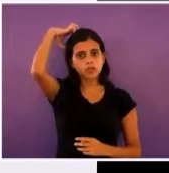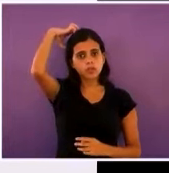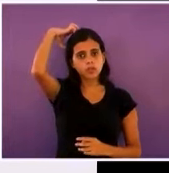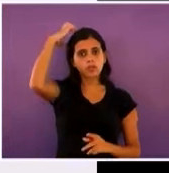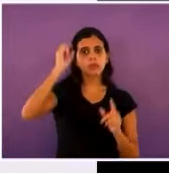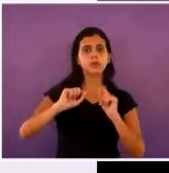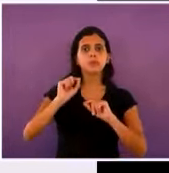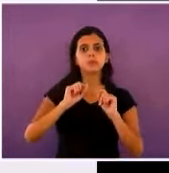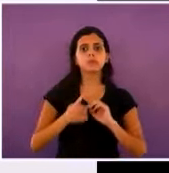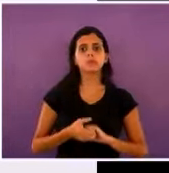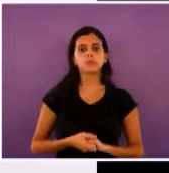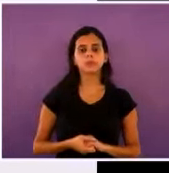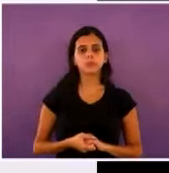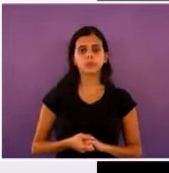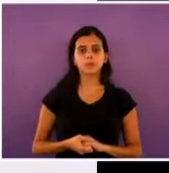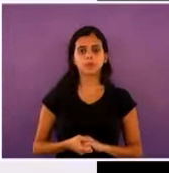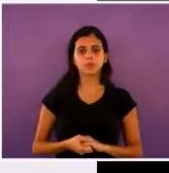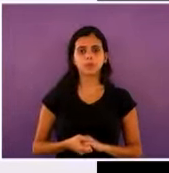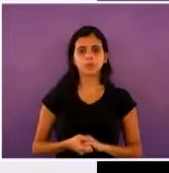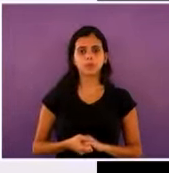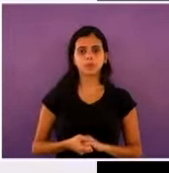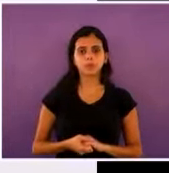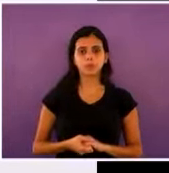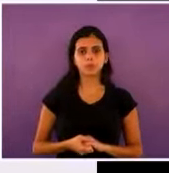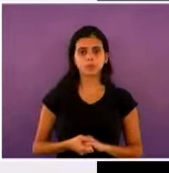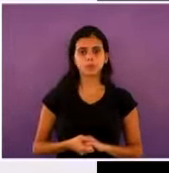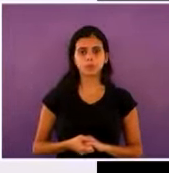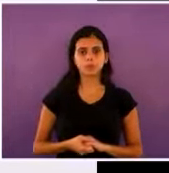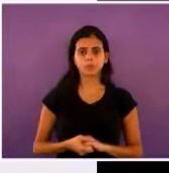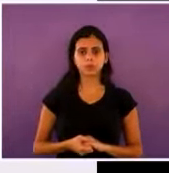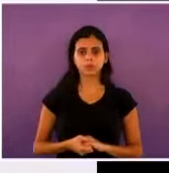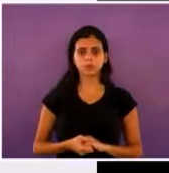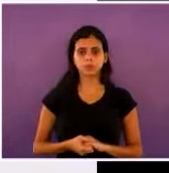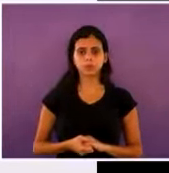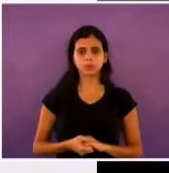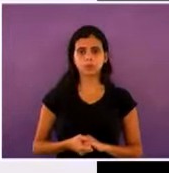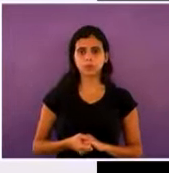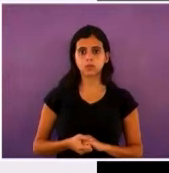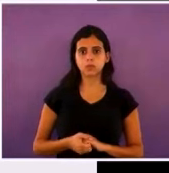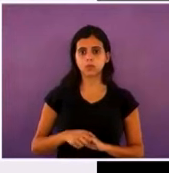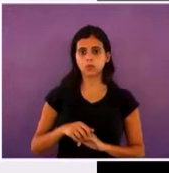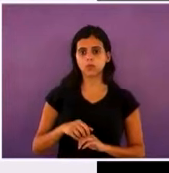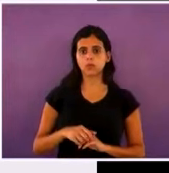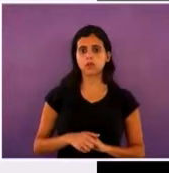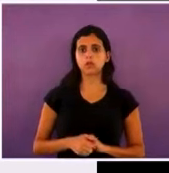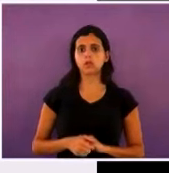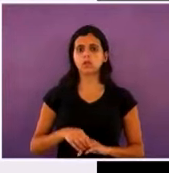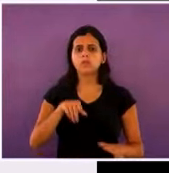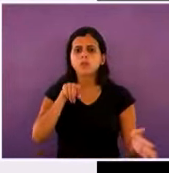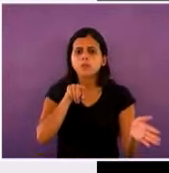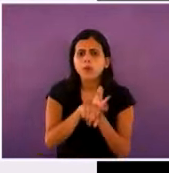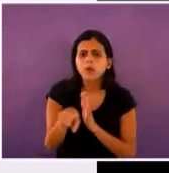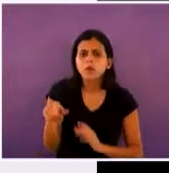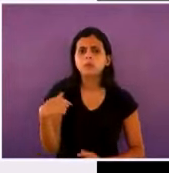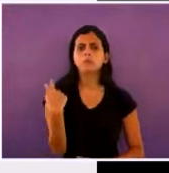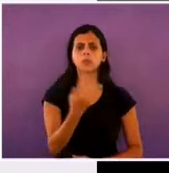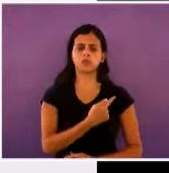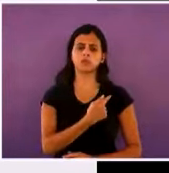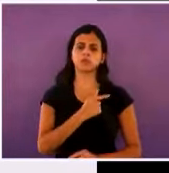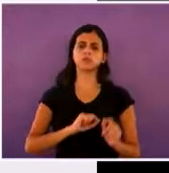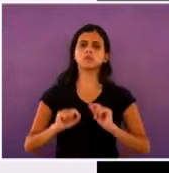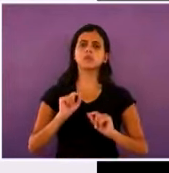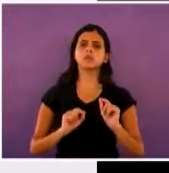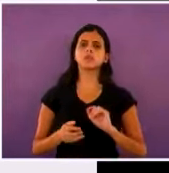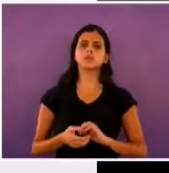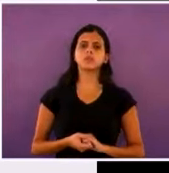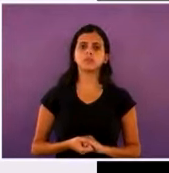é. He is asking us one single question. Ele está fazendo para nós uma única pergunta. He wants us